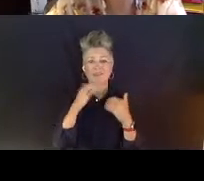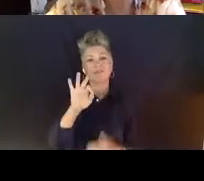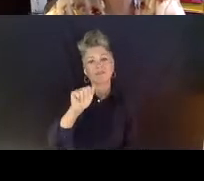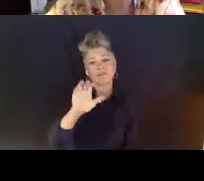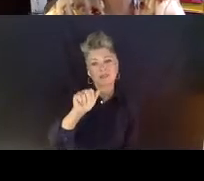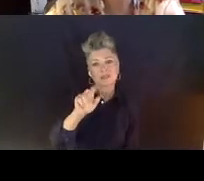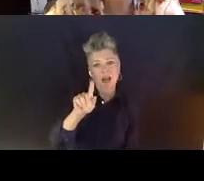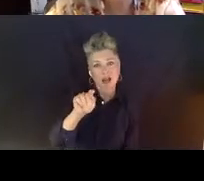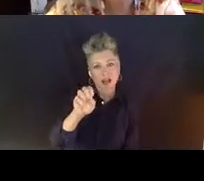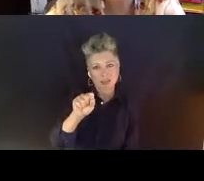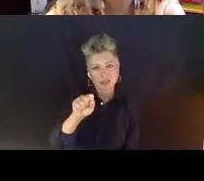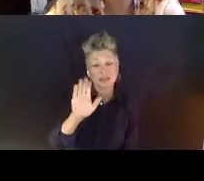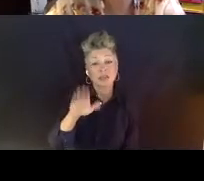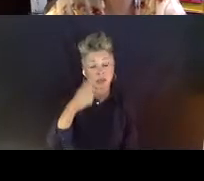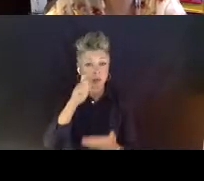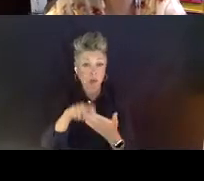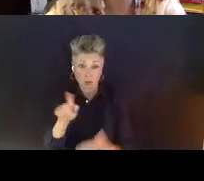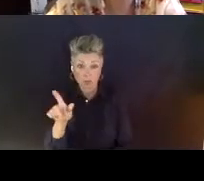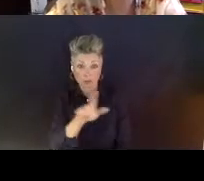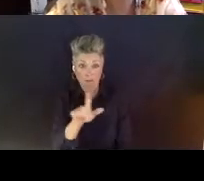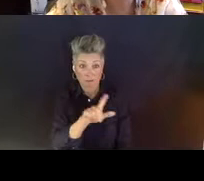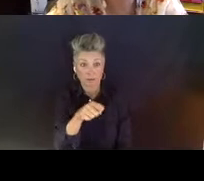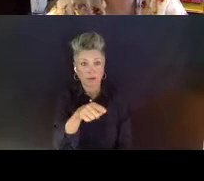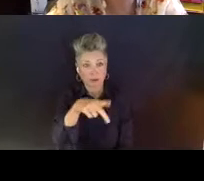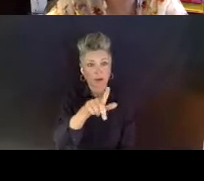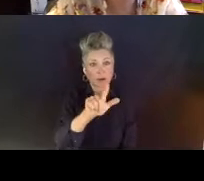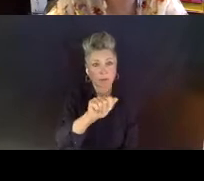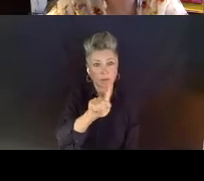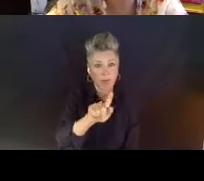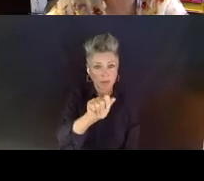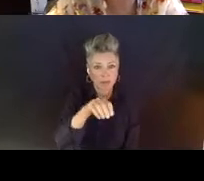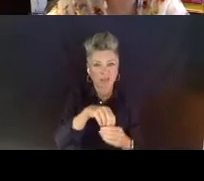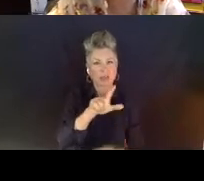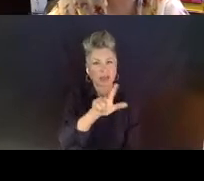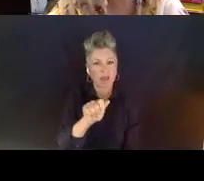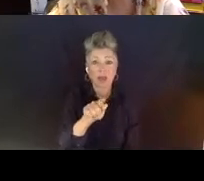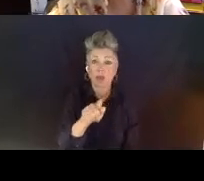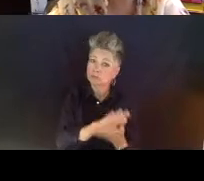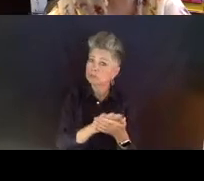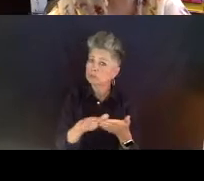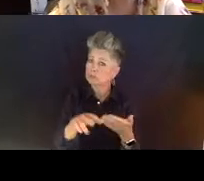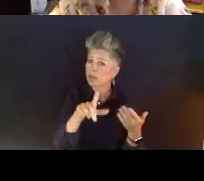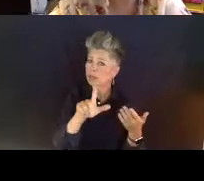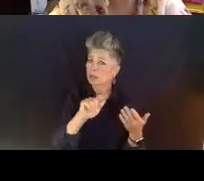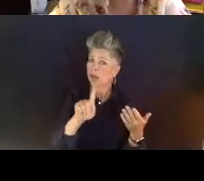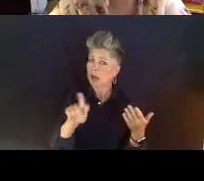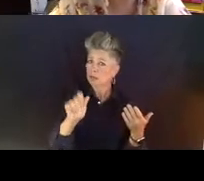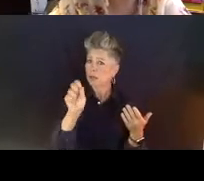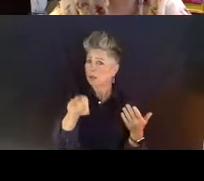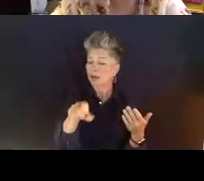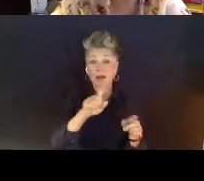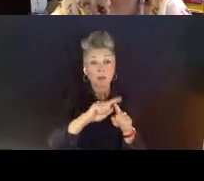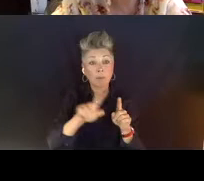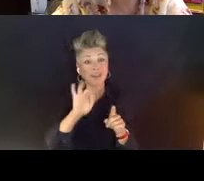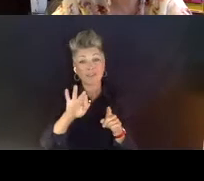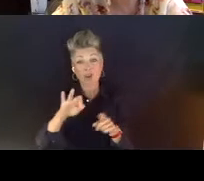on the left-hand side, this is a plaza, Noguchi Plaza in Los Angeles. It's a nice plaza inside, but if you're on the sidewalk,